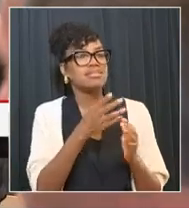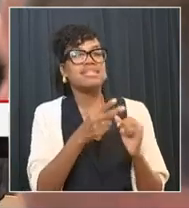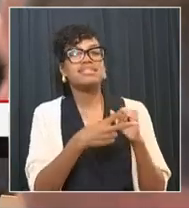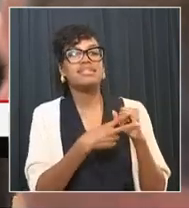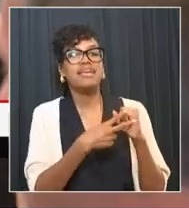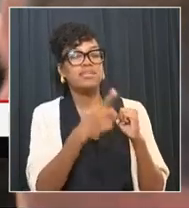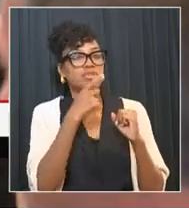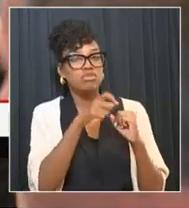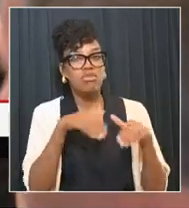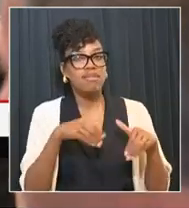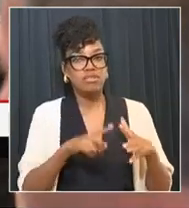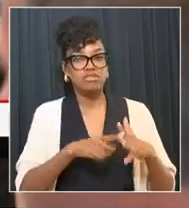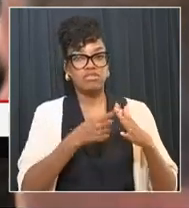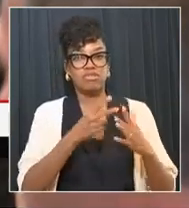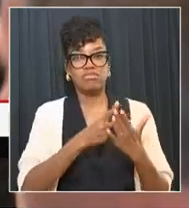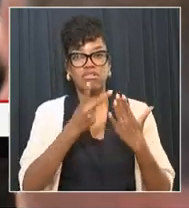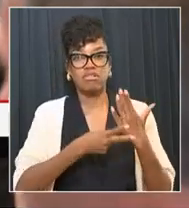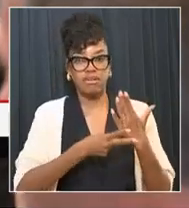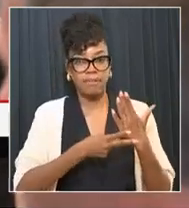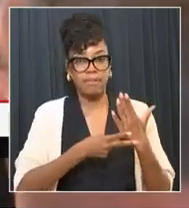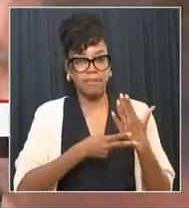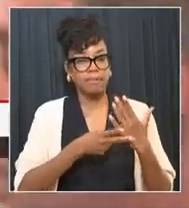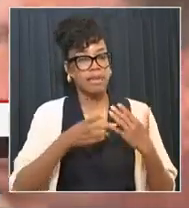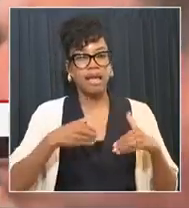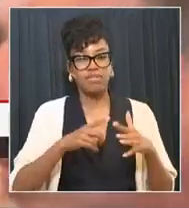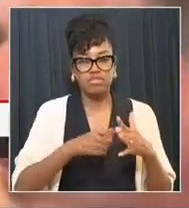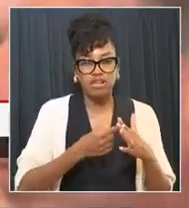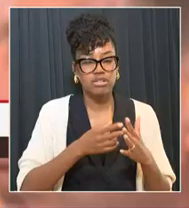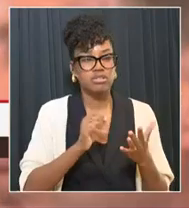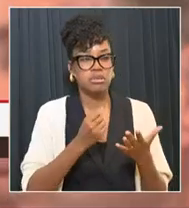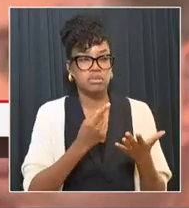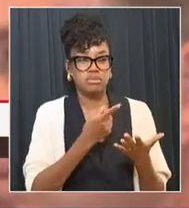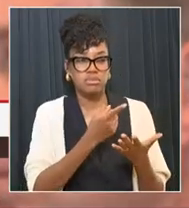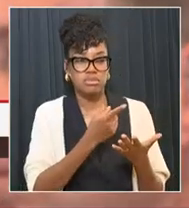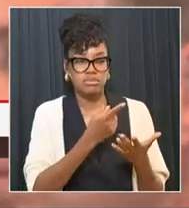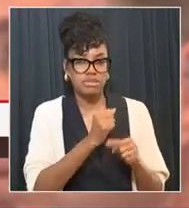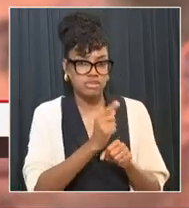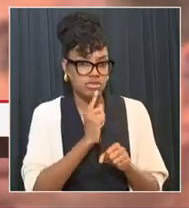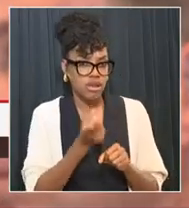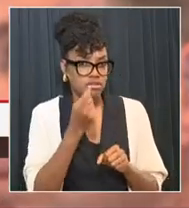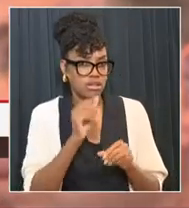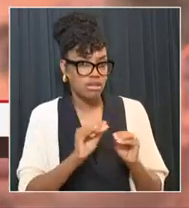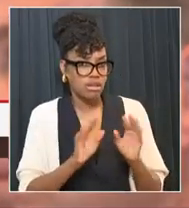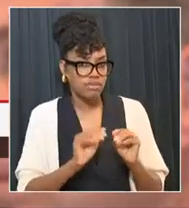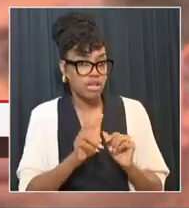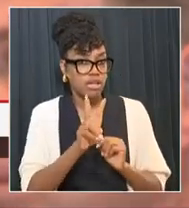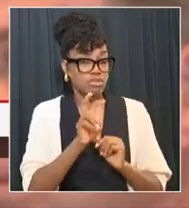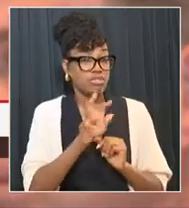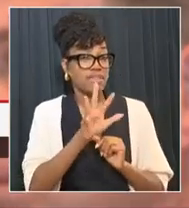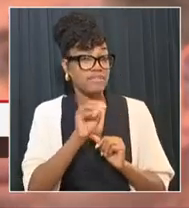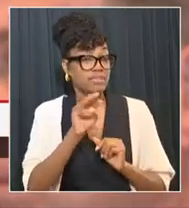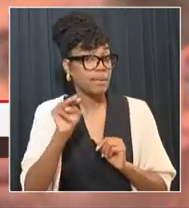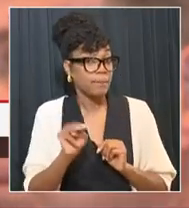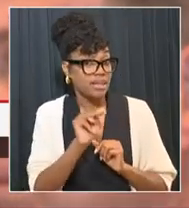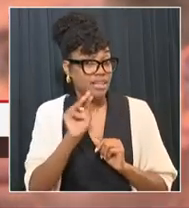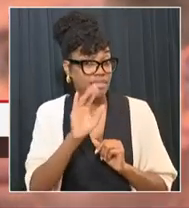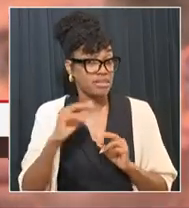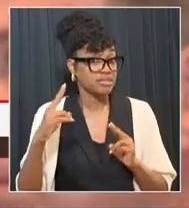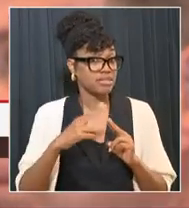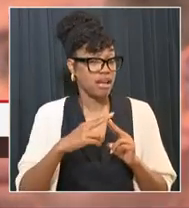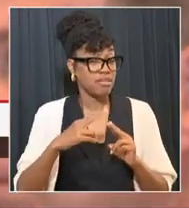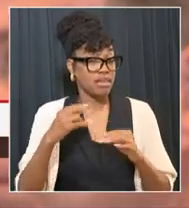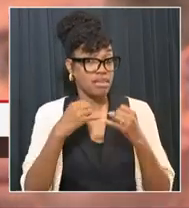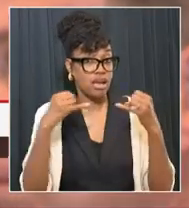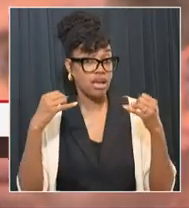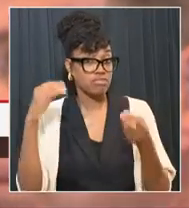actually go into effect. But you're saying, sorry, I just want to make sure I'm understanding correctly, $250 million is the top line reduction?